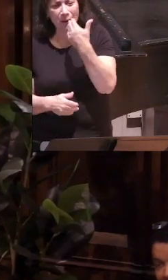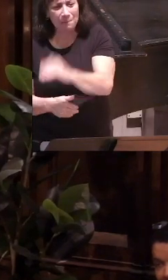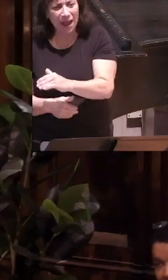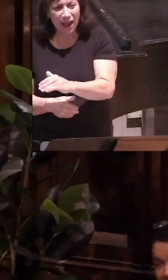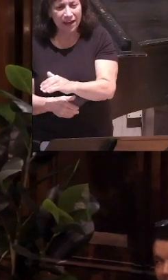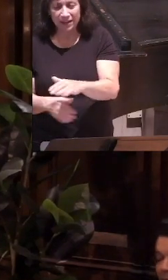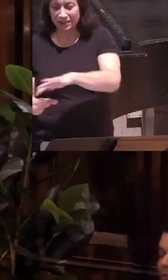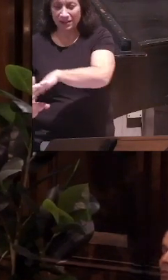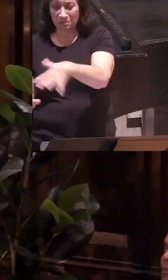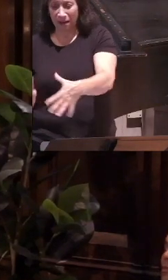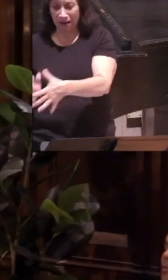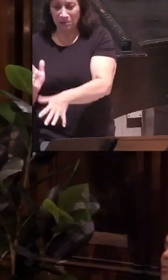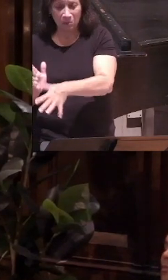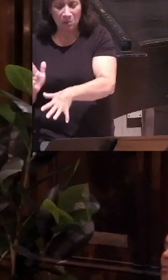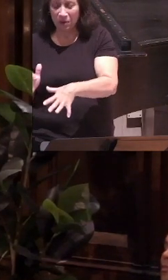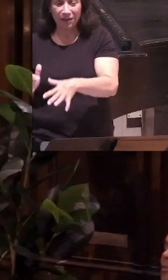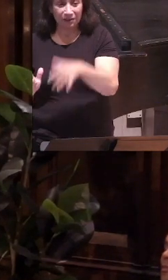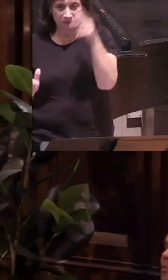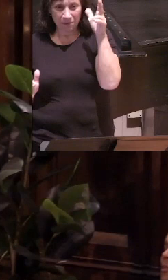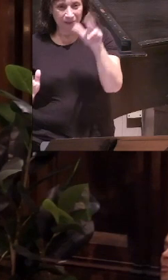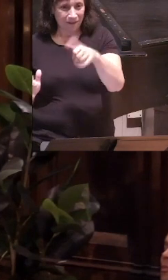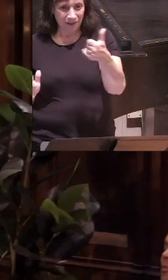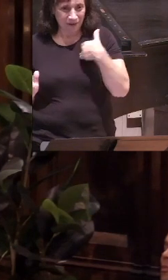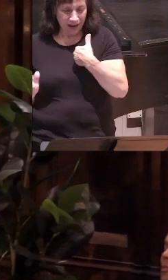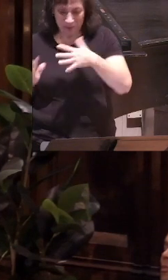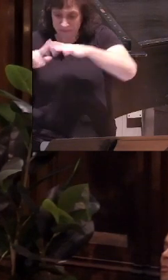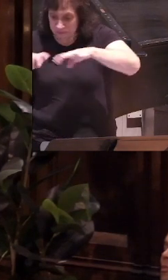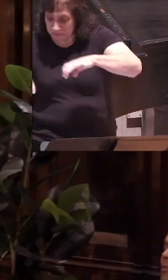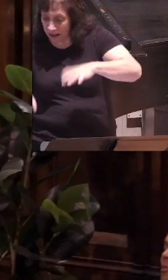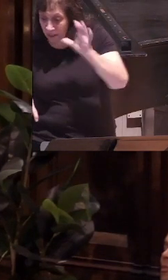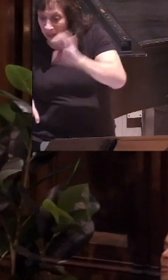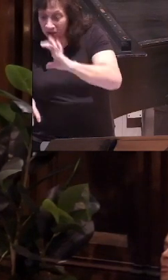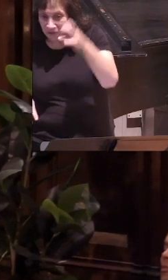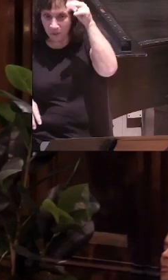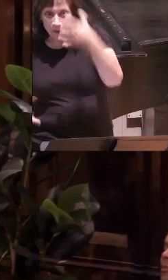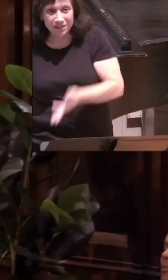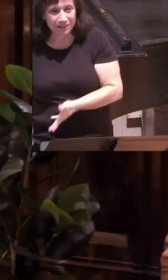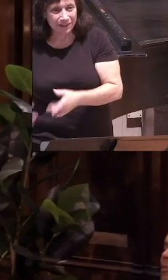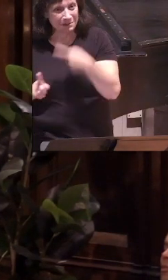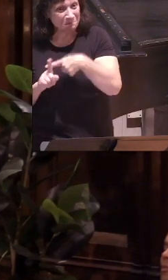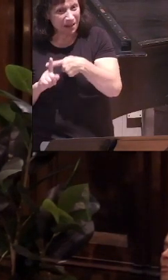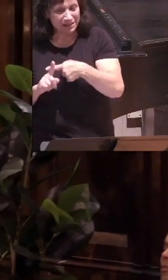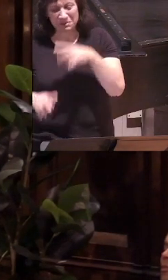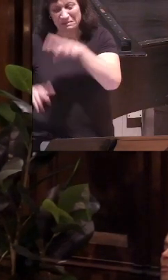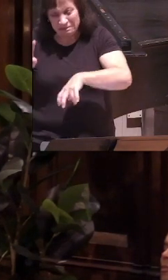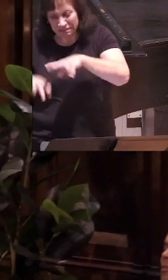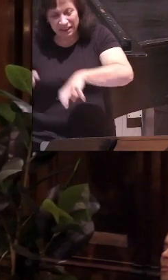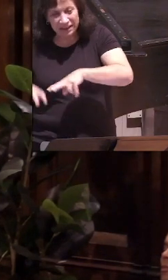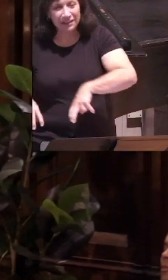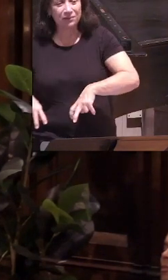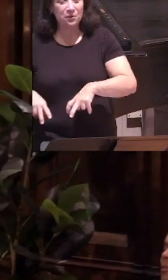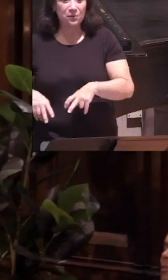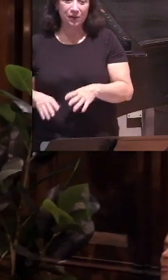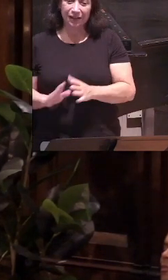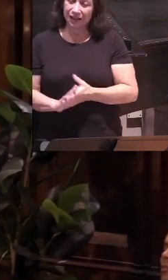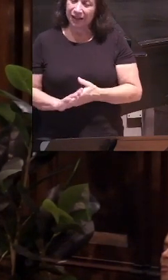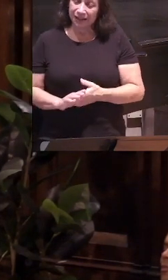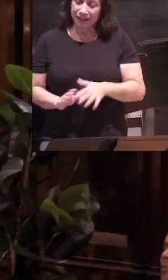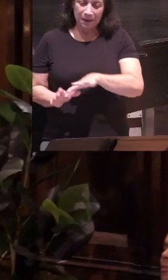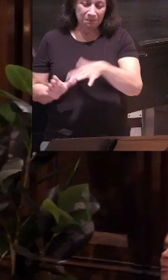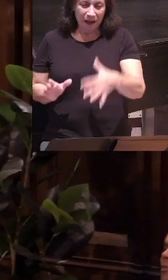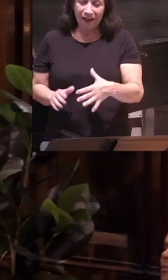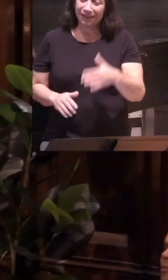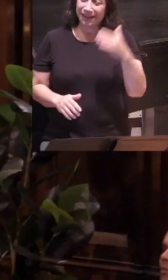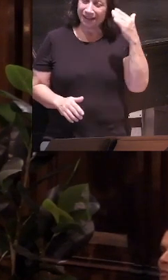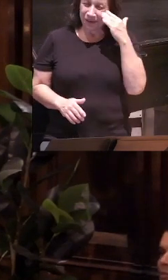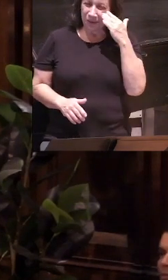got, Earl kept that smile on his face, and he kept digging through that pile, because